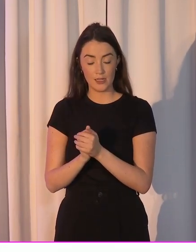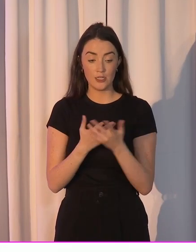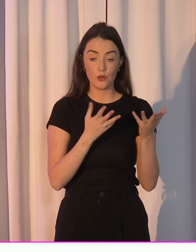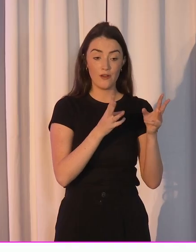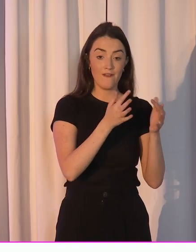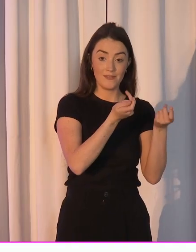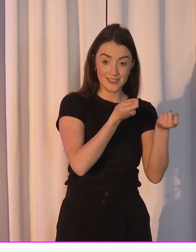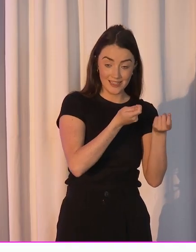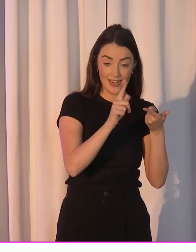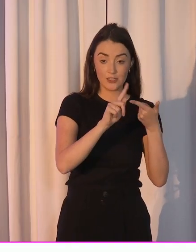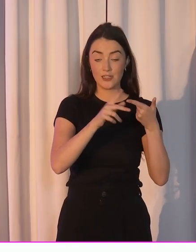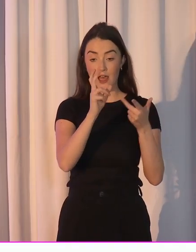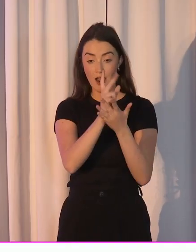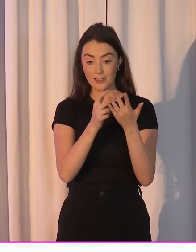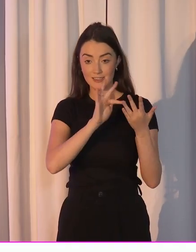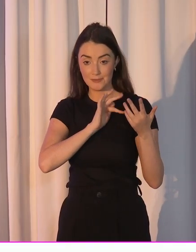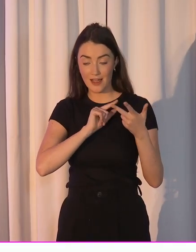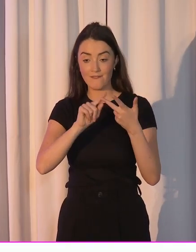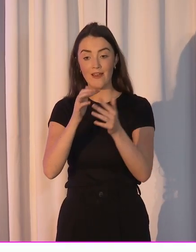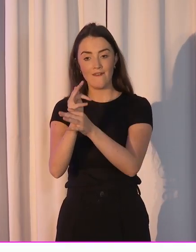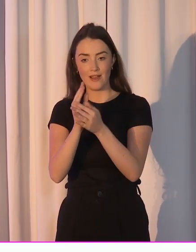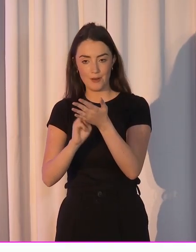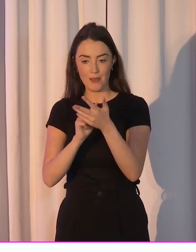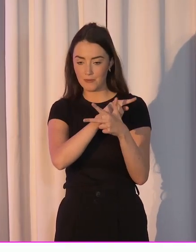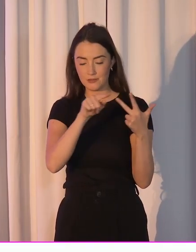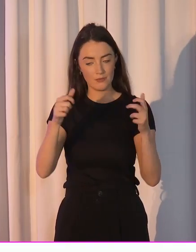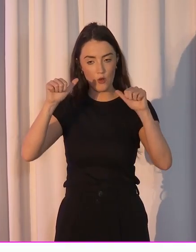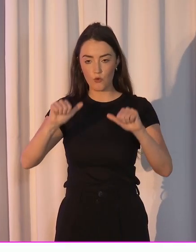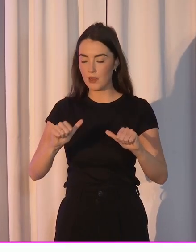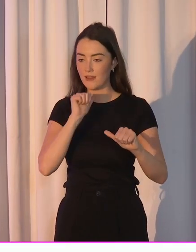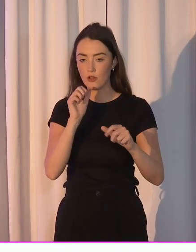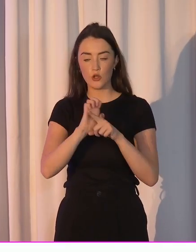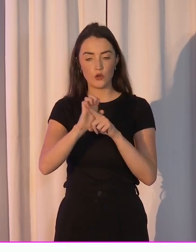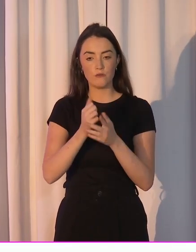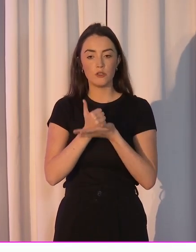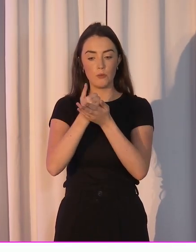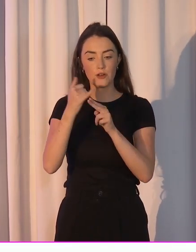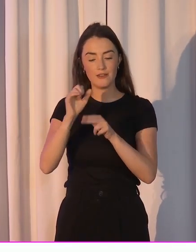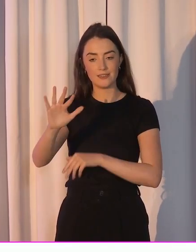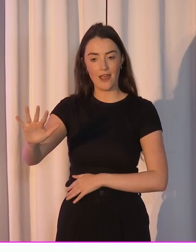family members of ID artists, who also perceive a lack of awareness and support within the arts sector.